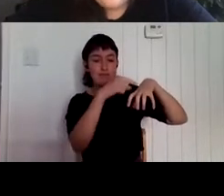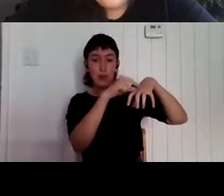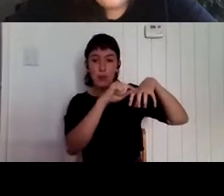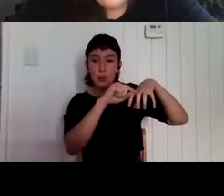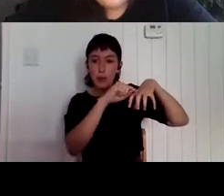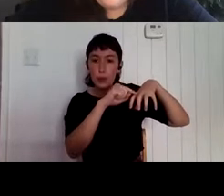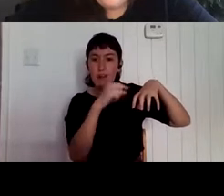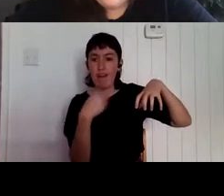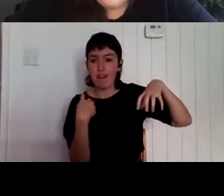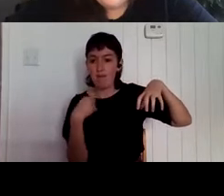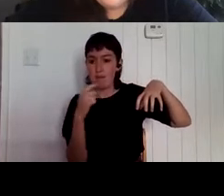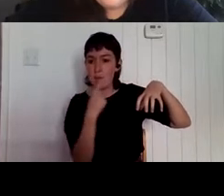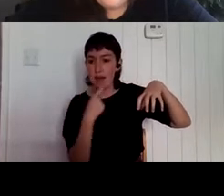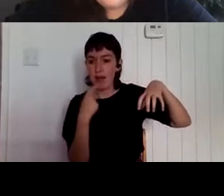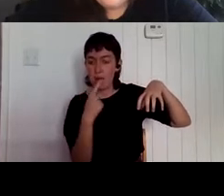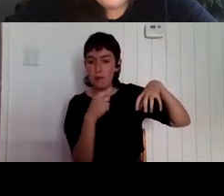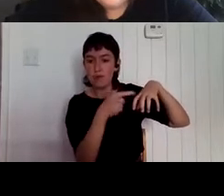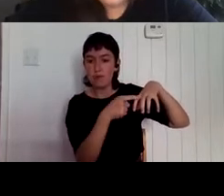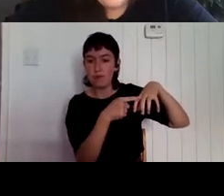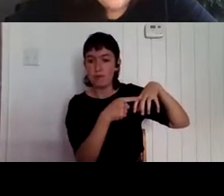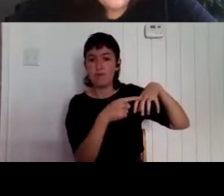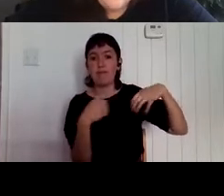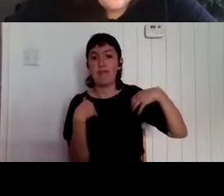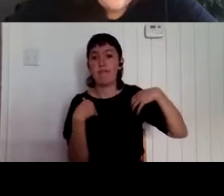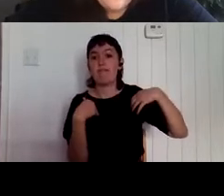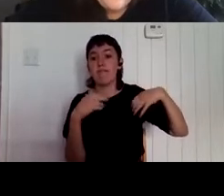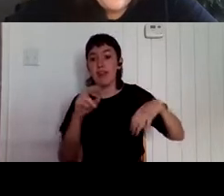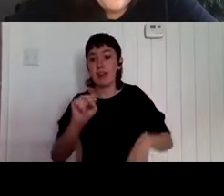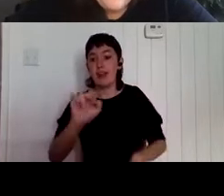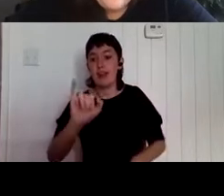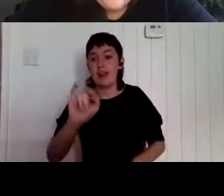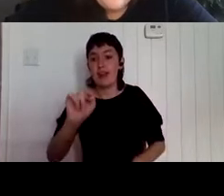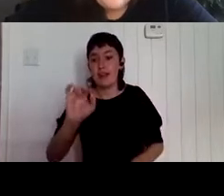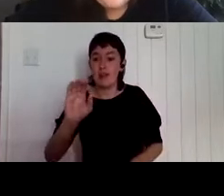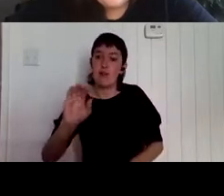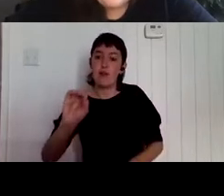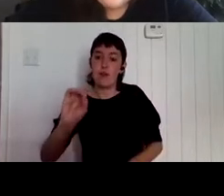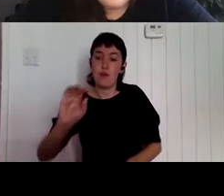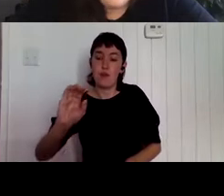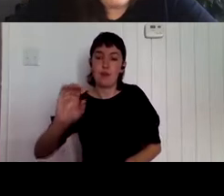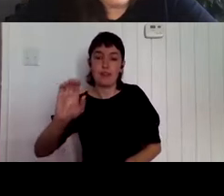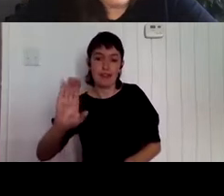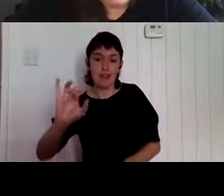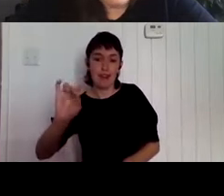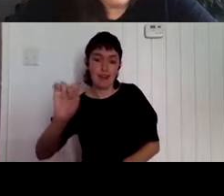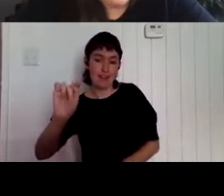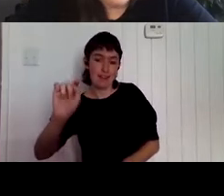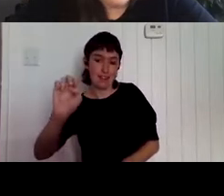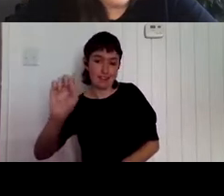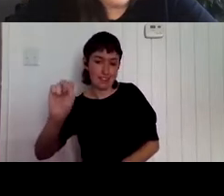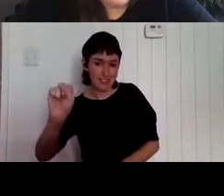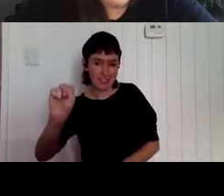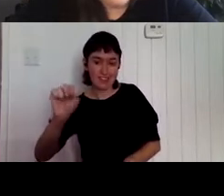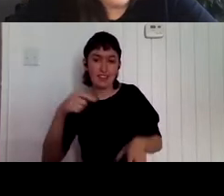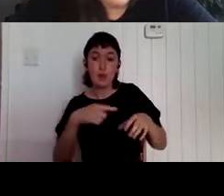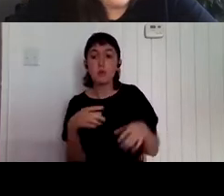mouth is also covered in, uh, nidocytes and has all of those nice firing harpoon things. So when shrimp get close to its mouth, so